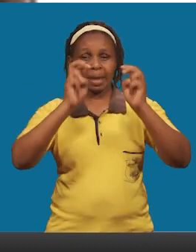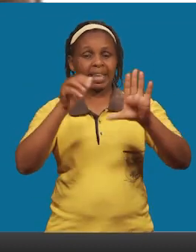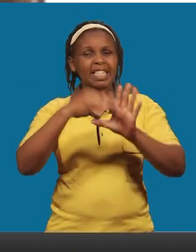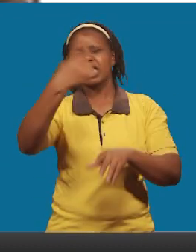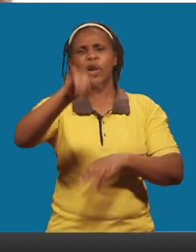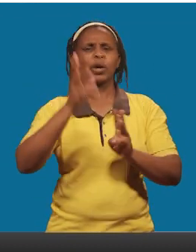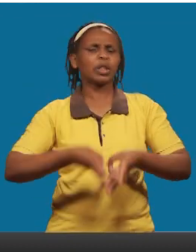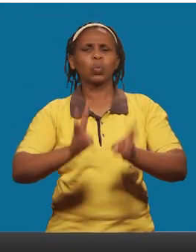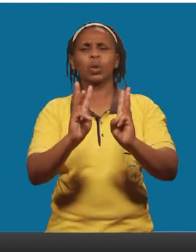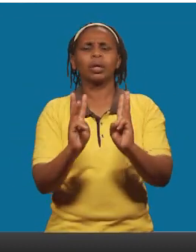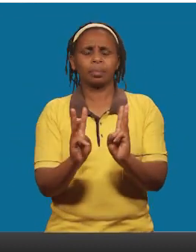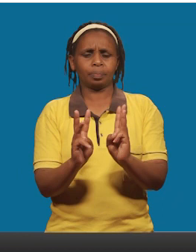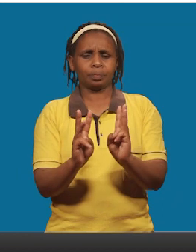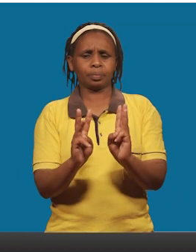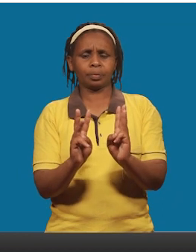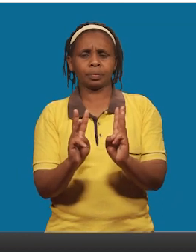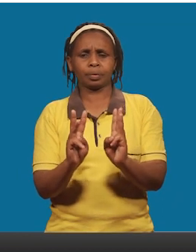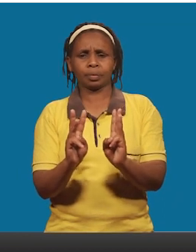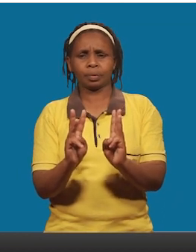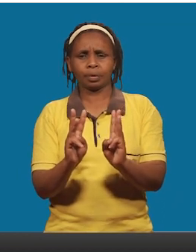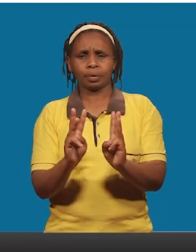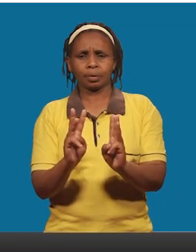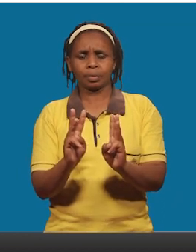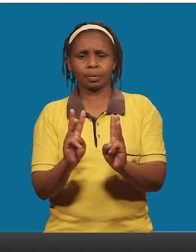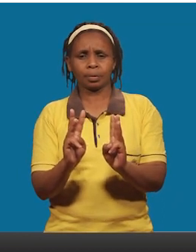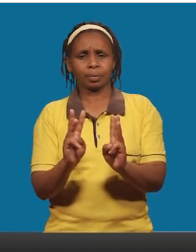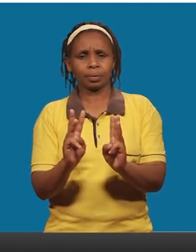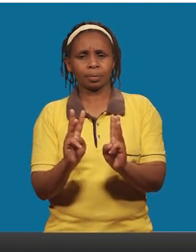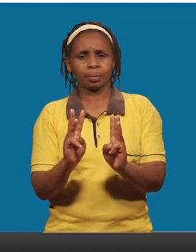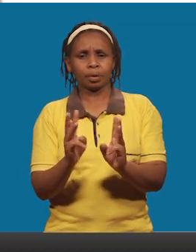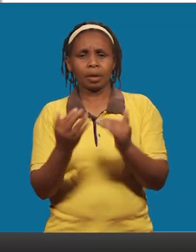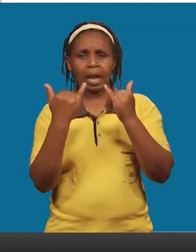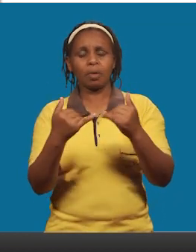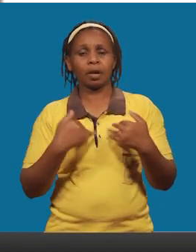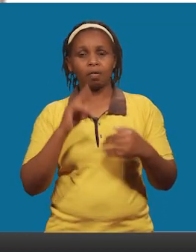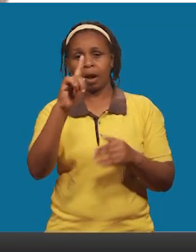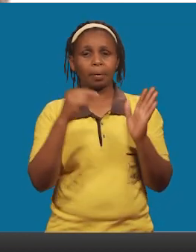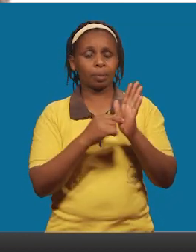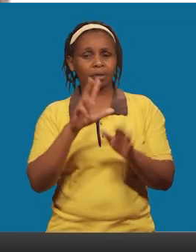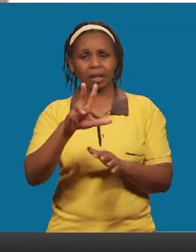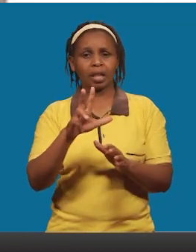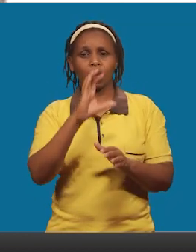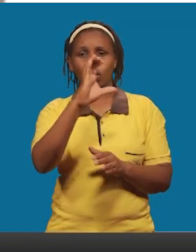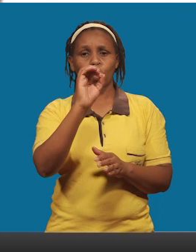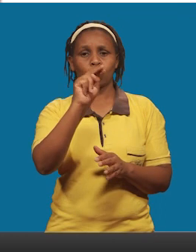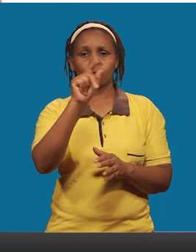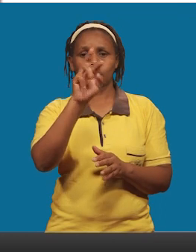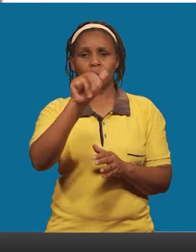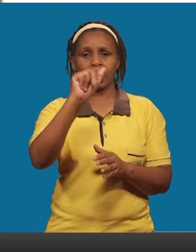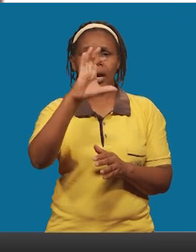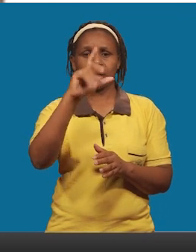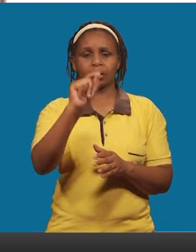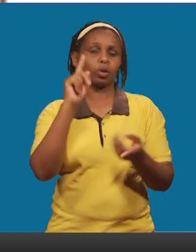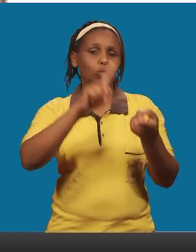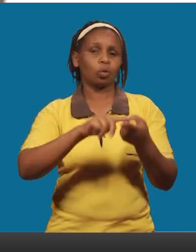an amicable manner have failed, we are getting Club 2.13 of our contract with